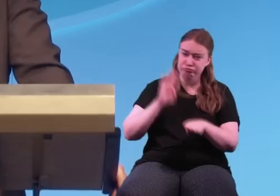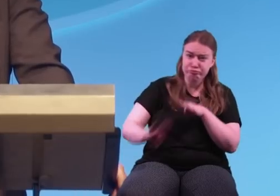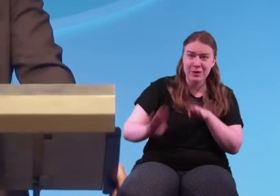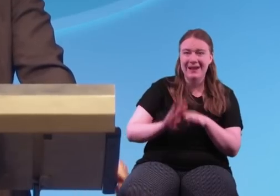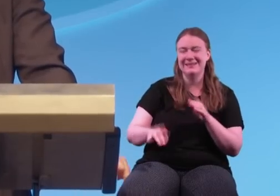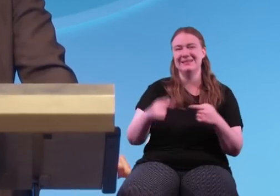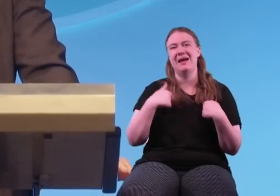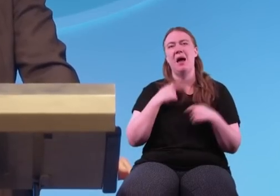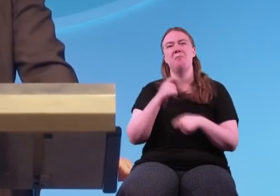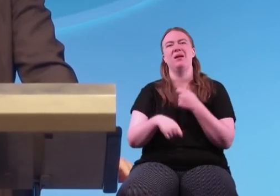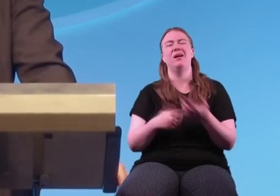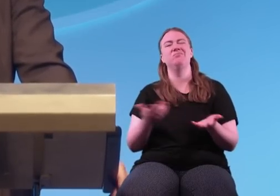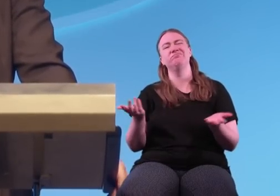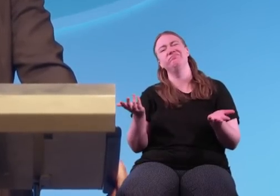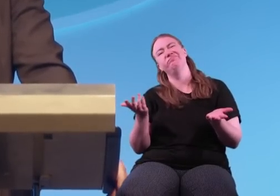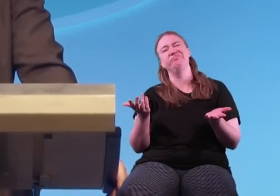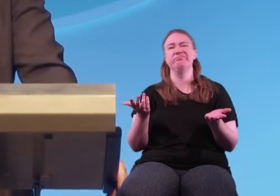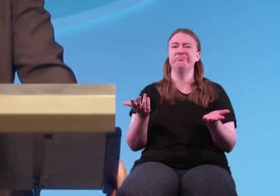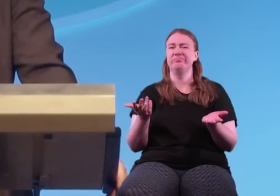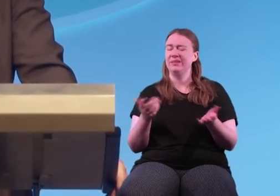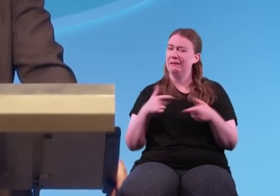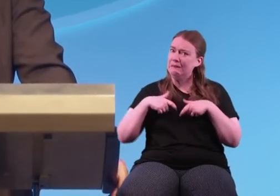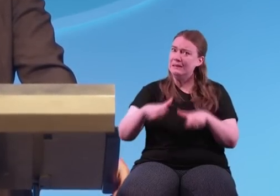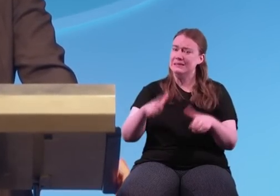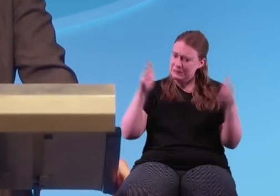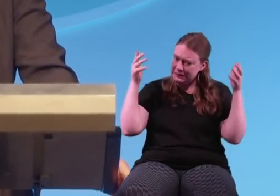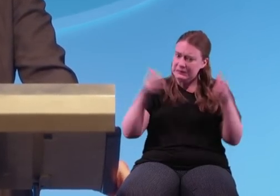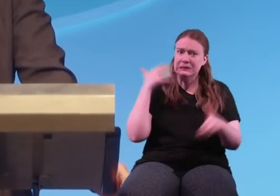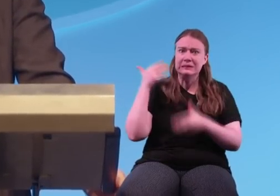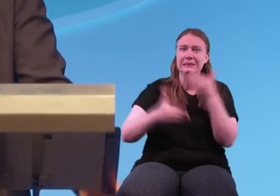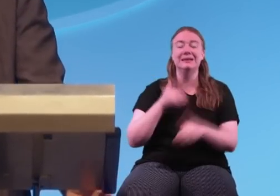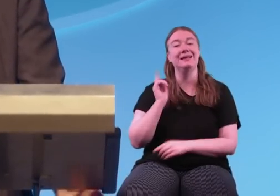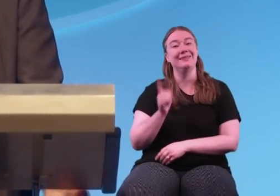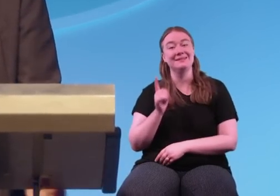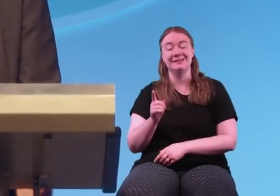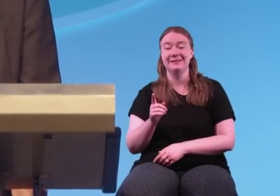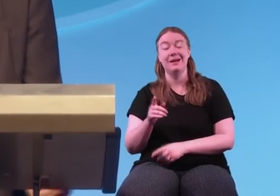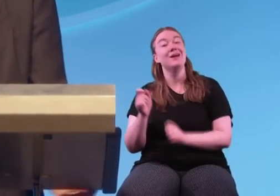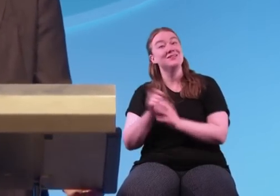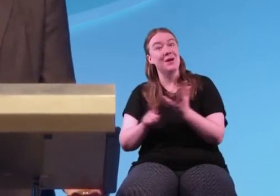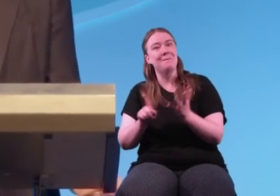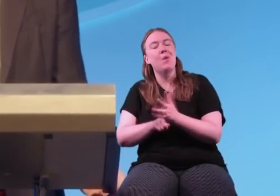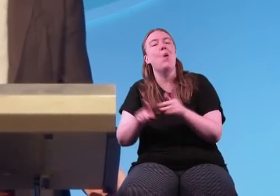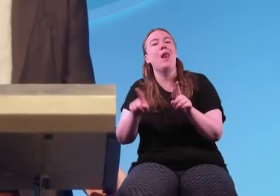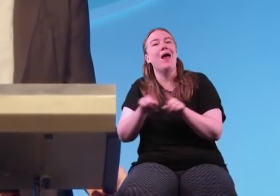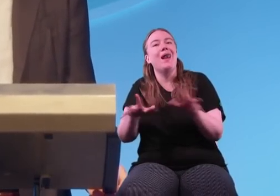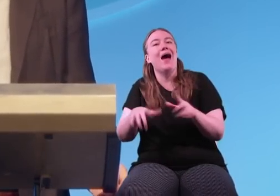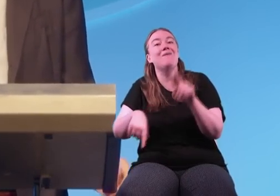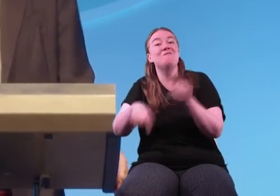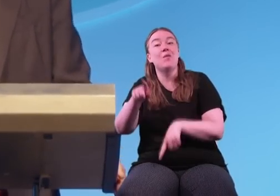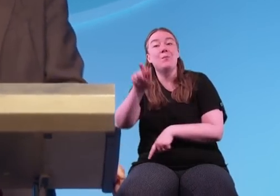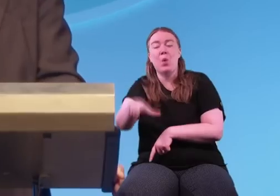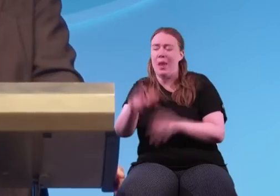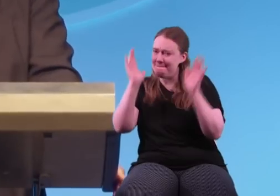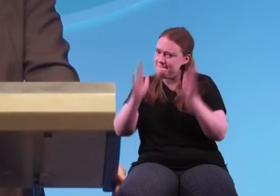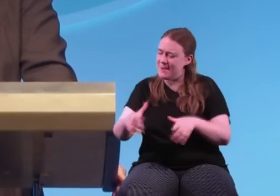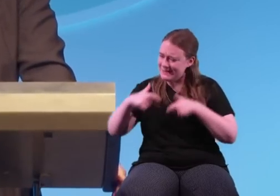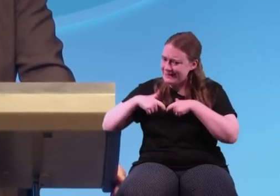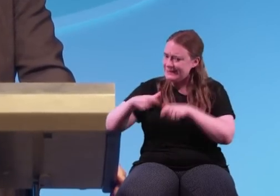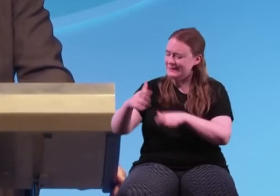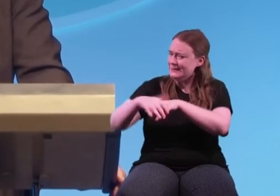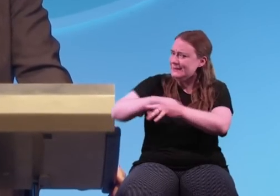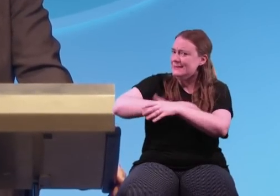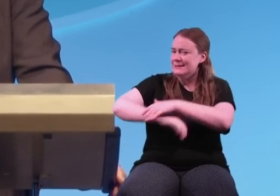in zeal. I did not keep my fervor. And of course, that's what Paul is saying. Never be lacking in zeal, but keep your spiritual